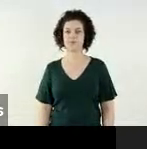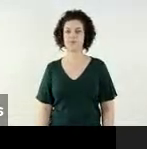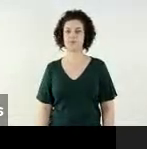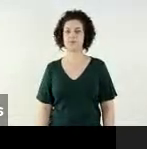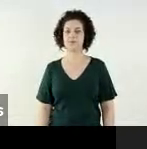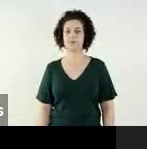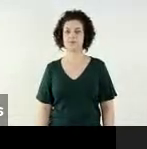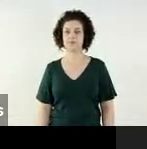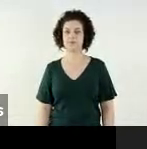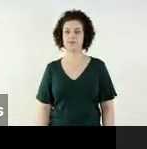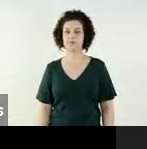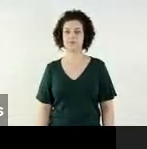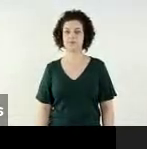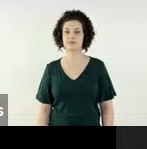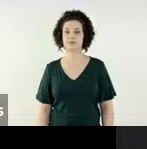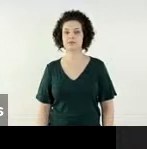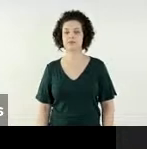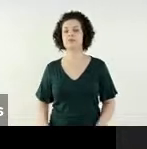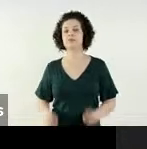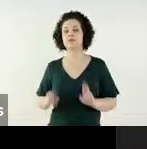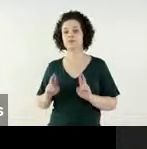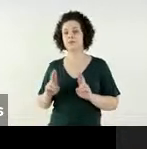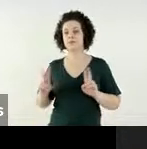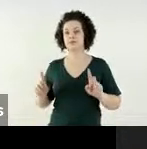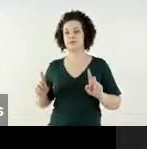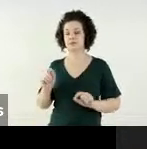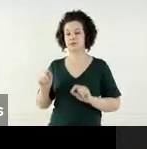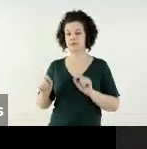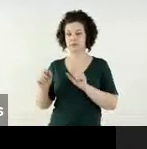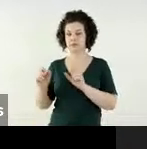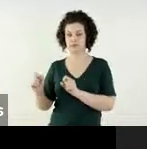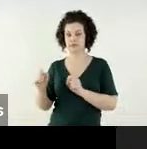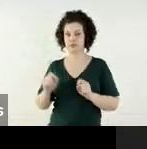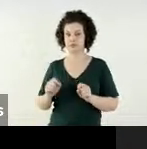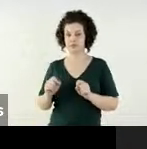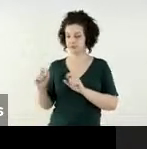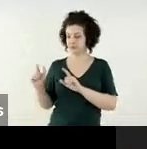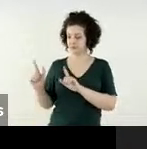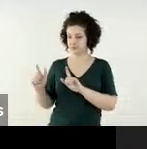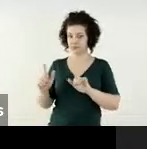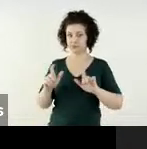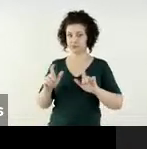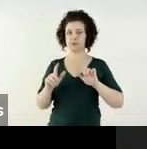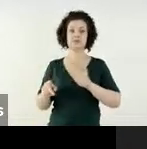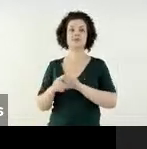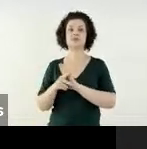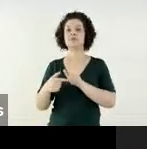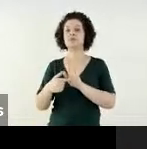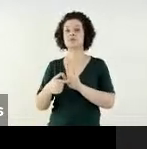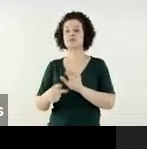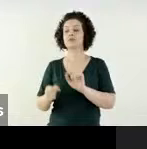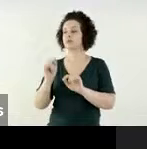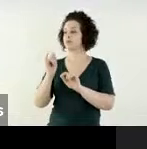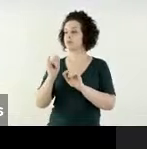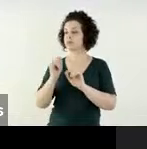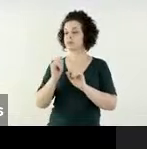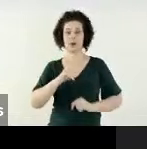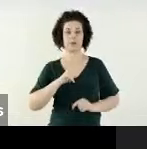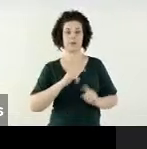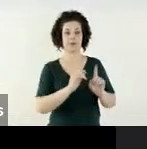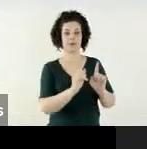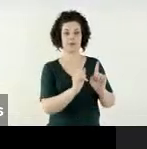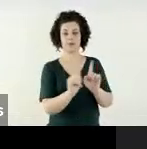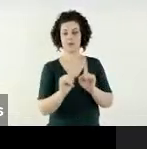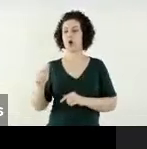Distinct from the power of photography to affirm their individual narratives, it offers something else here in the collective, an ability